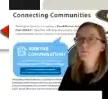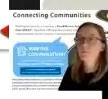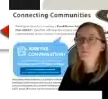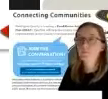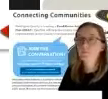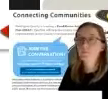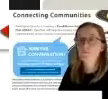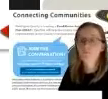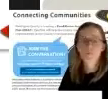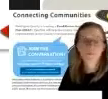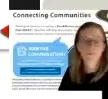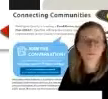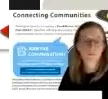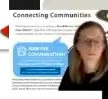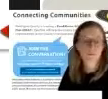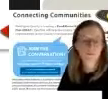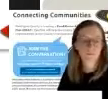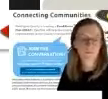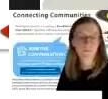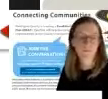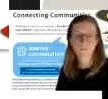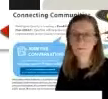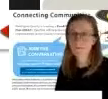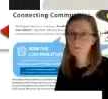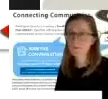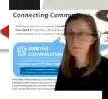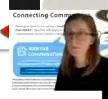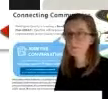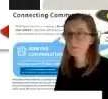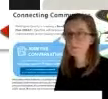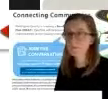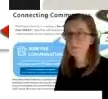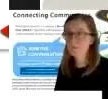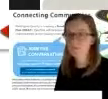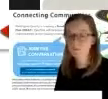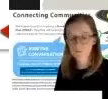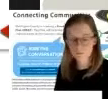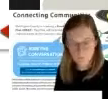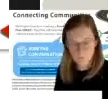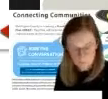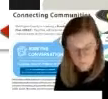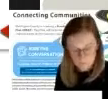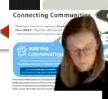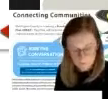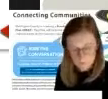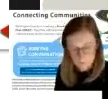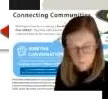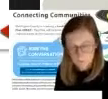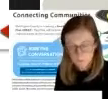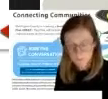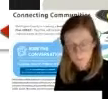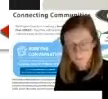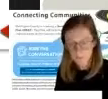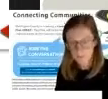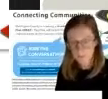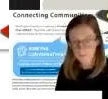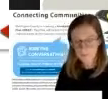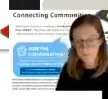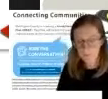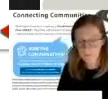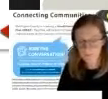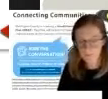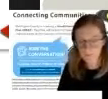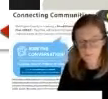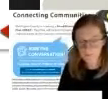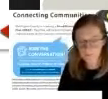questions will come through to me and we will address them during the Q&A portion of the meeting. If you would like to raise your hand and